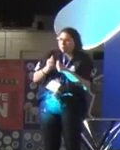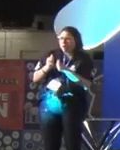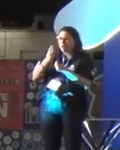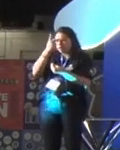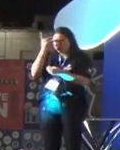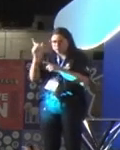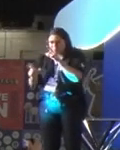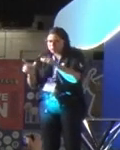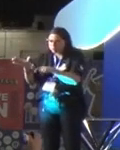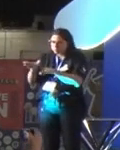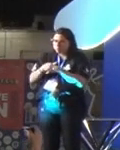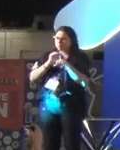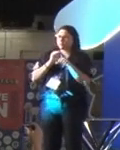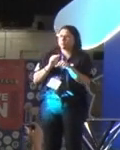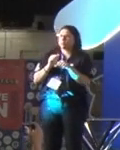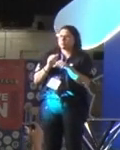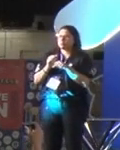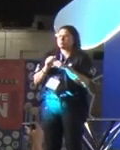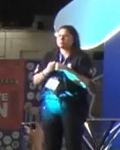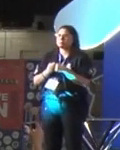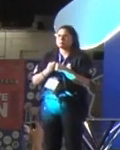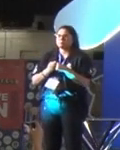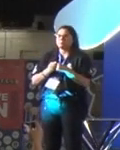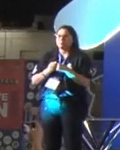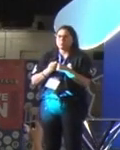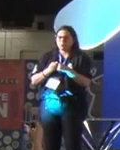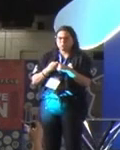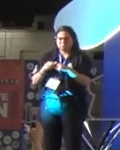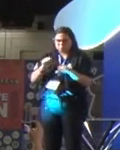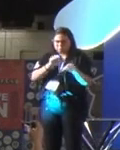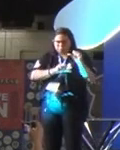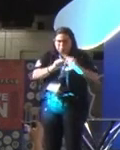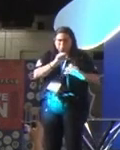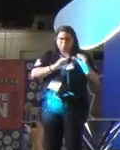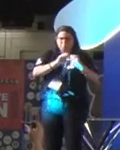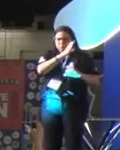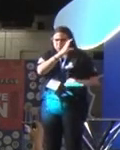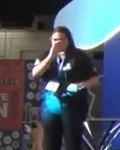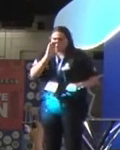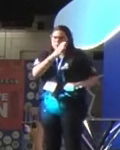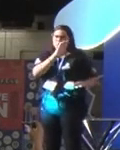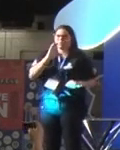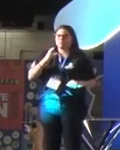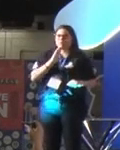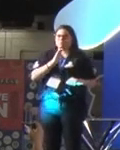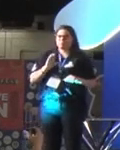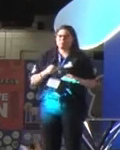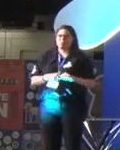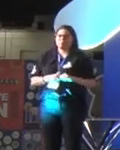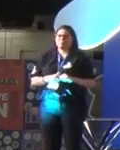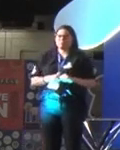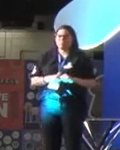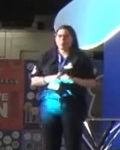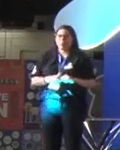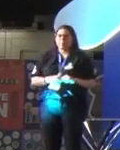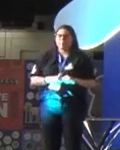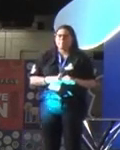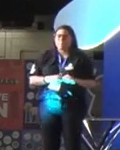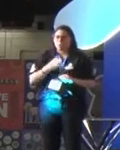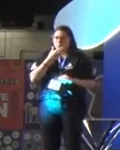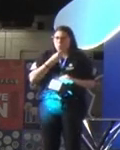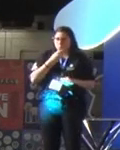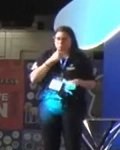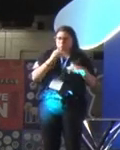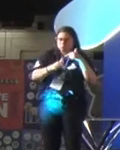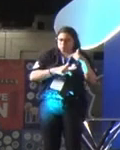global challenges at the moment. And this quote is from a PR expert who works with progressive